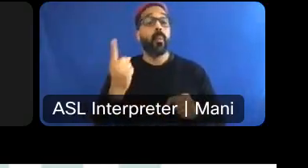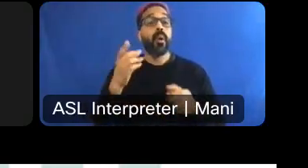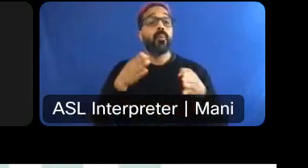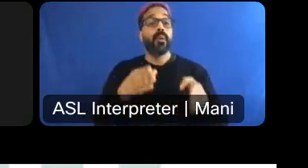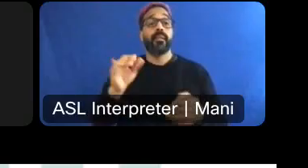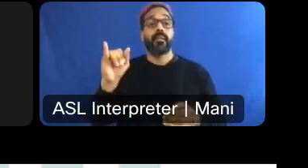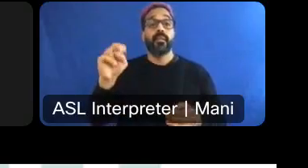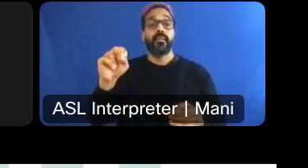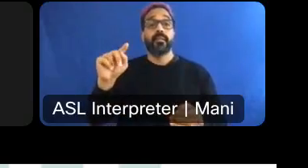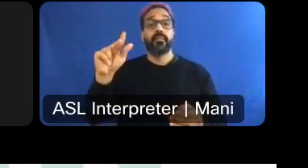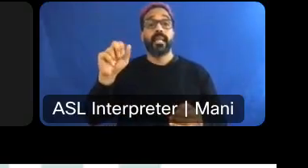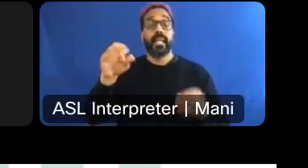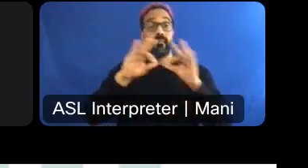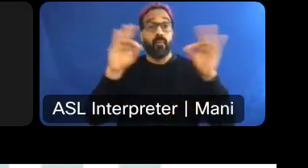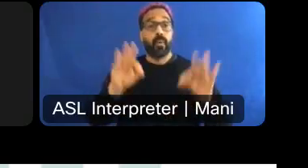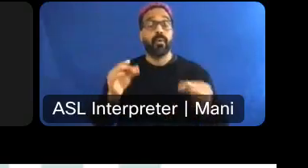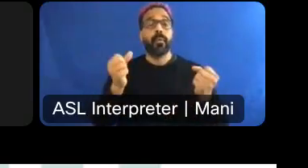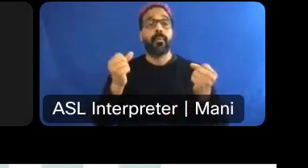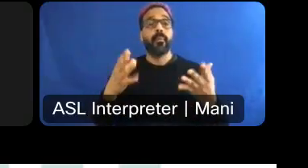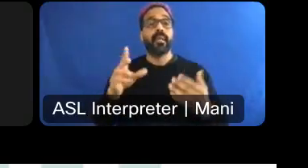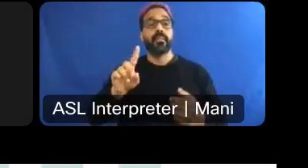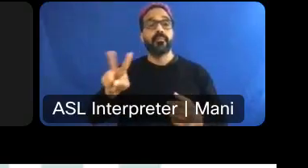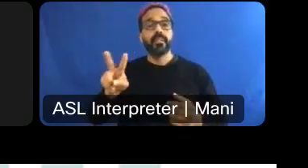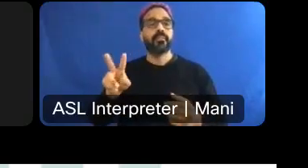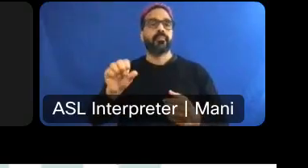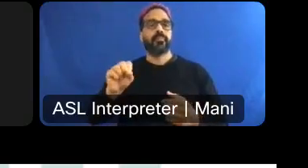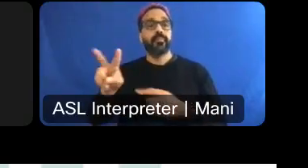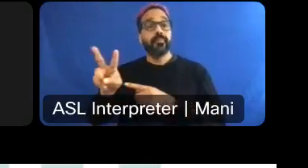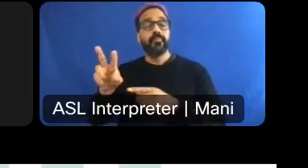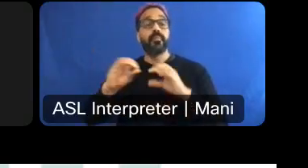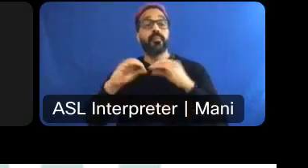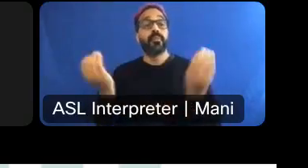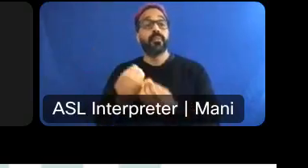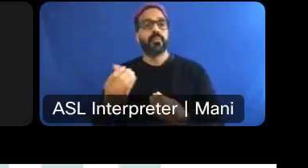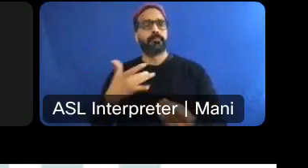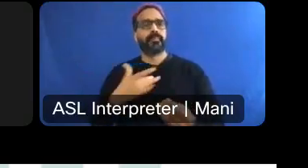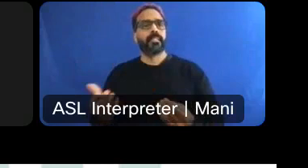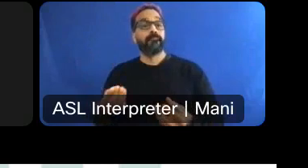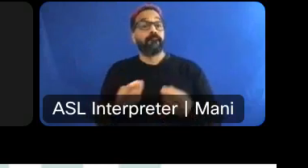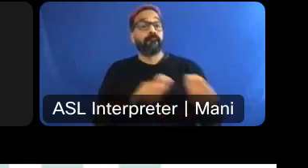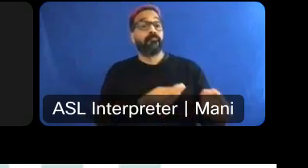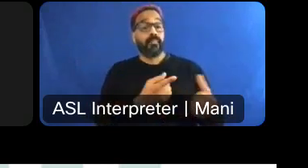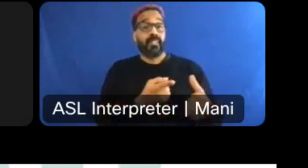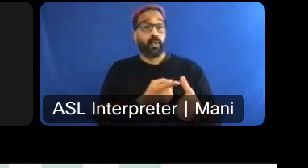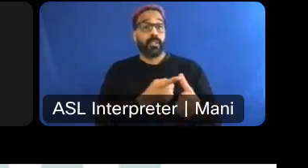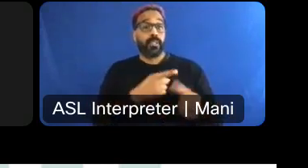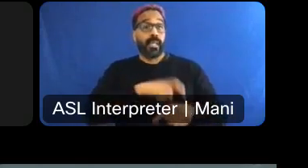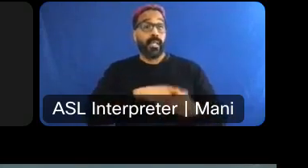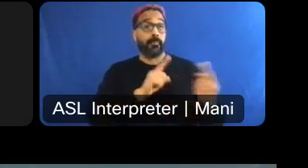that many domestic and sexual violence organizations introduce at the initial